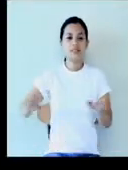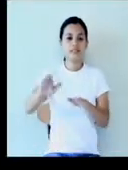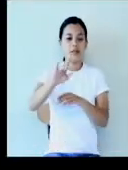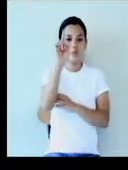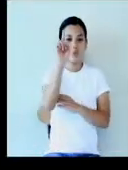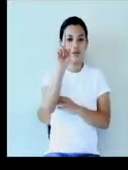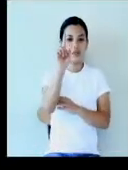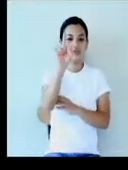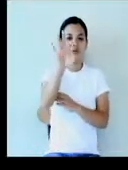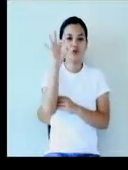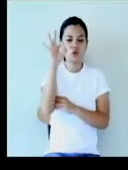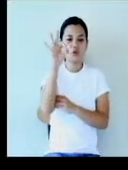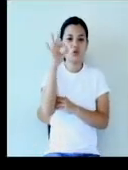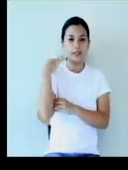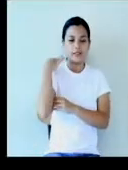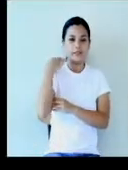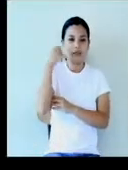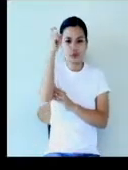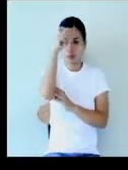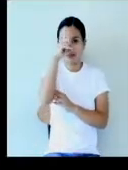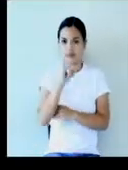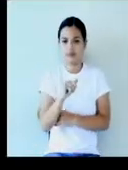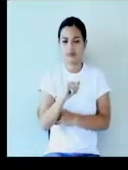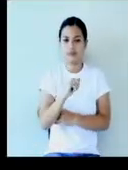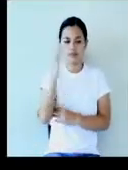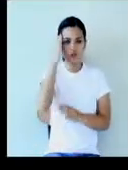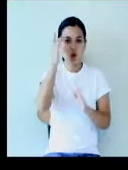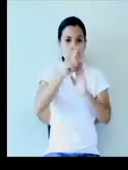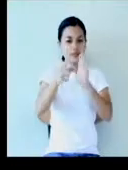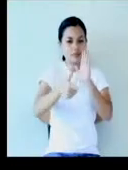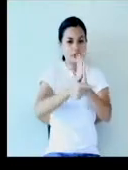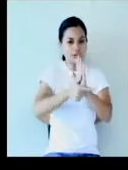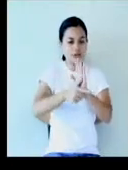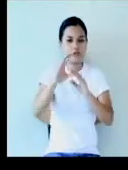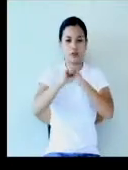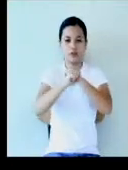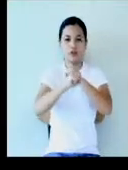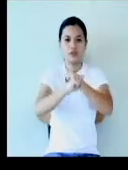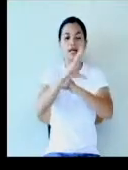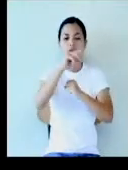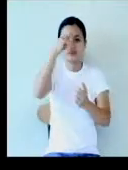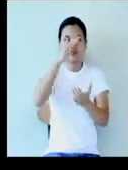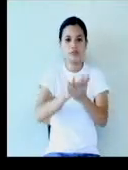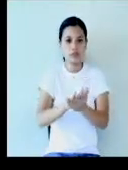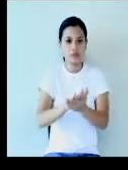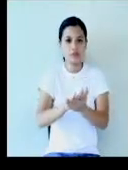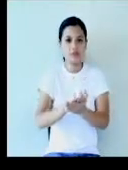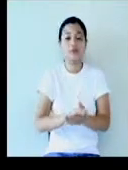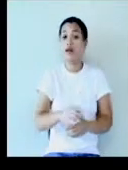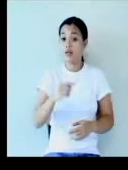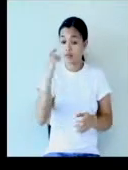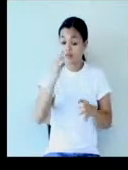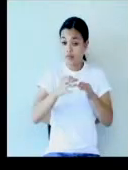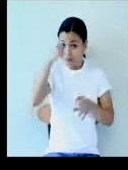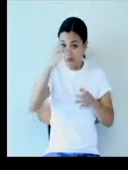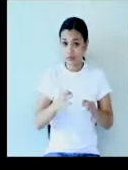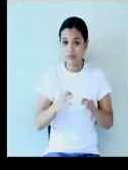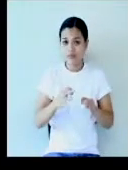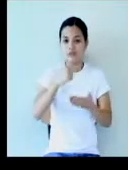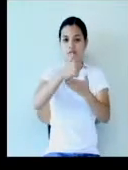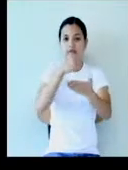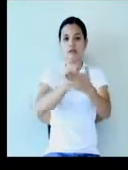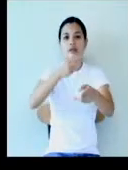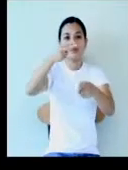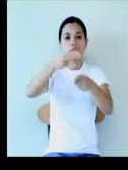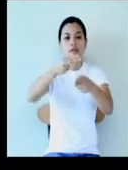Step 1. Choose your candidates wisely. Get to know their platforms, advocacies, and beliefs. Once decided, list down